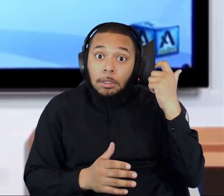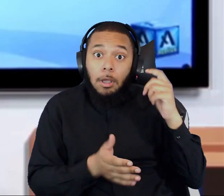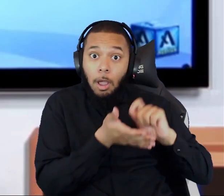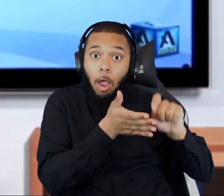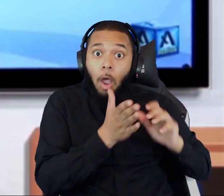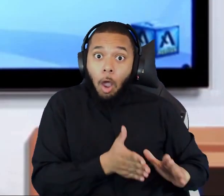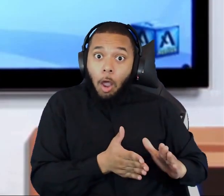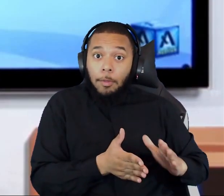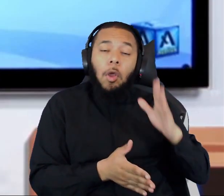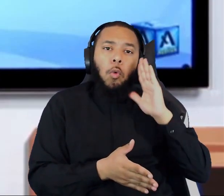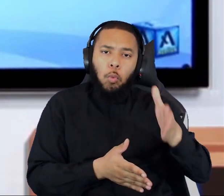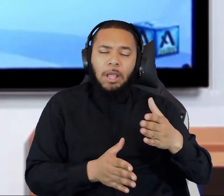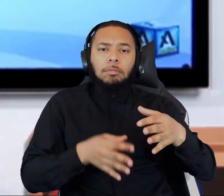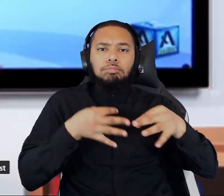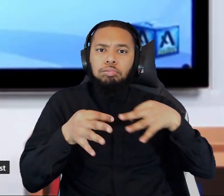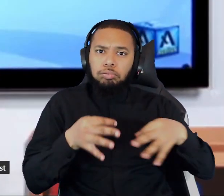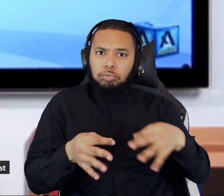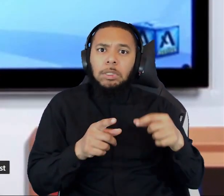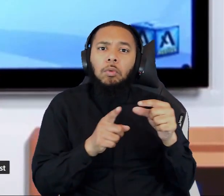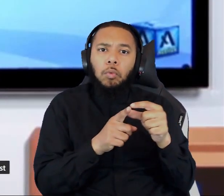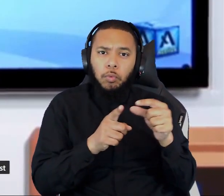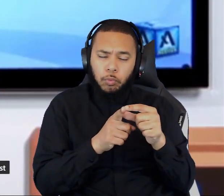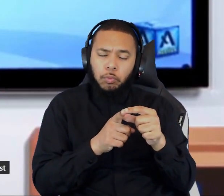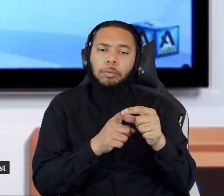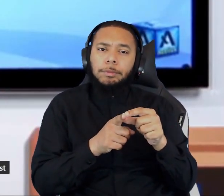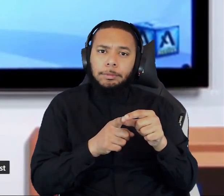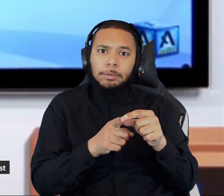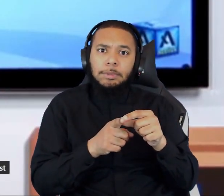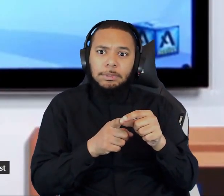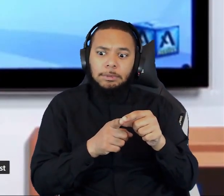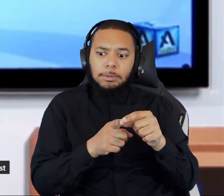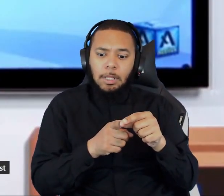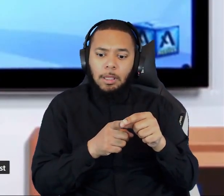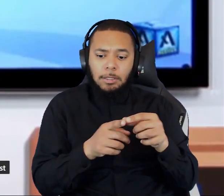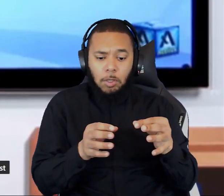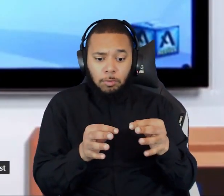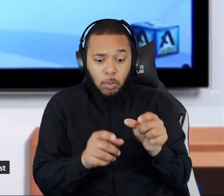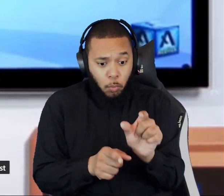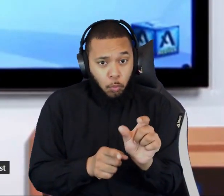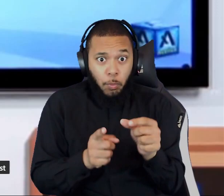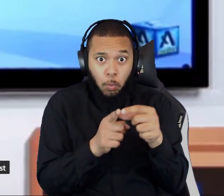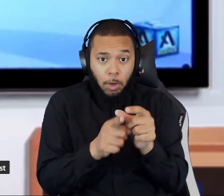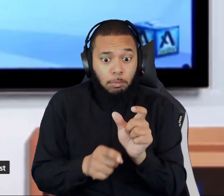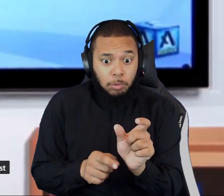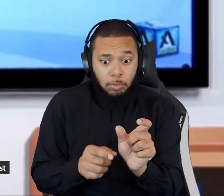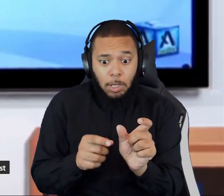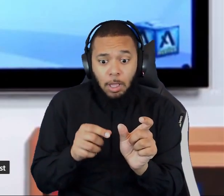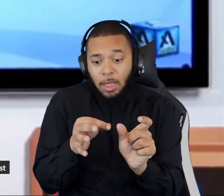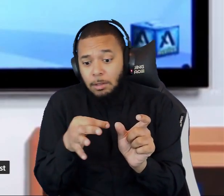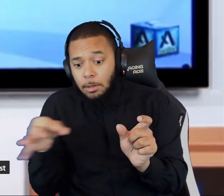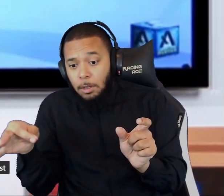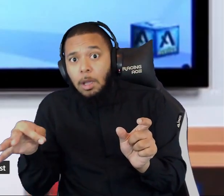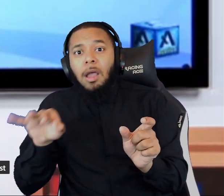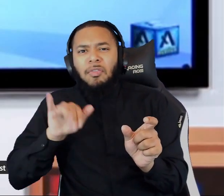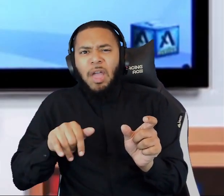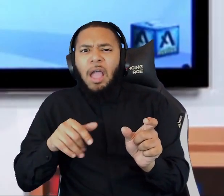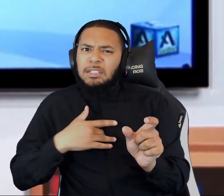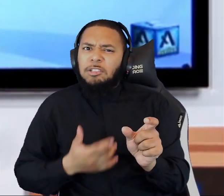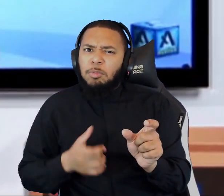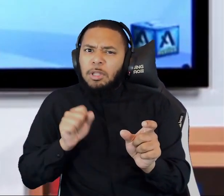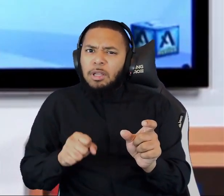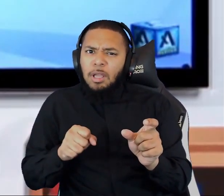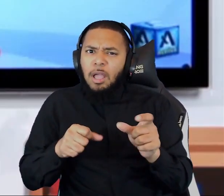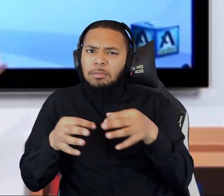actually define a hard word right in the text that they're writing. Sometimes they'll give examples